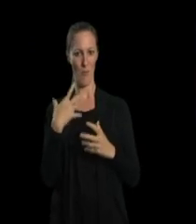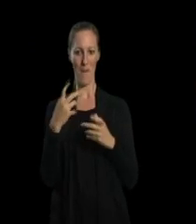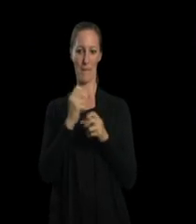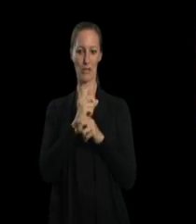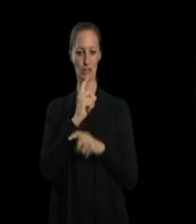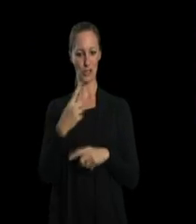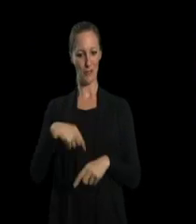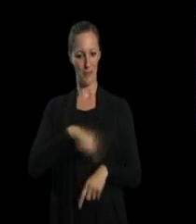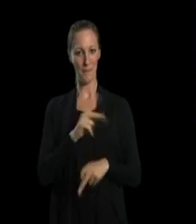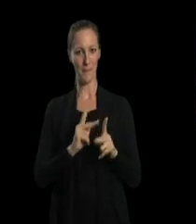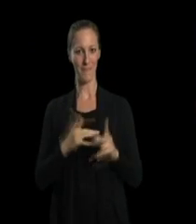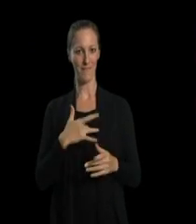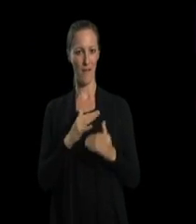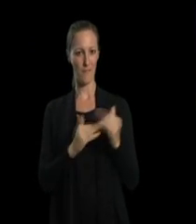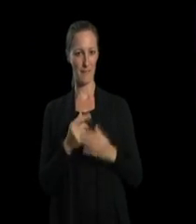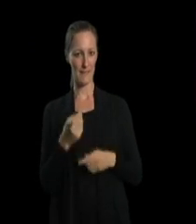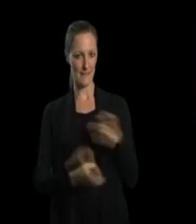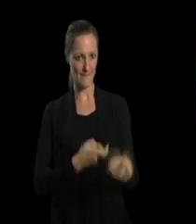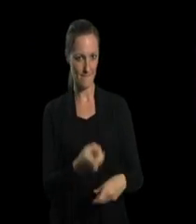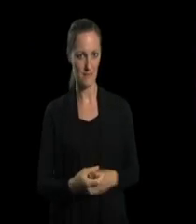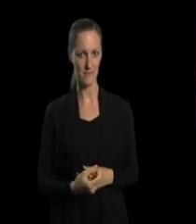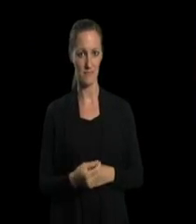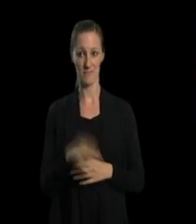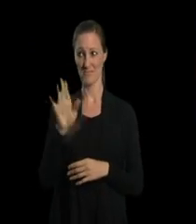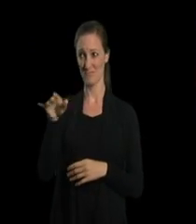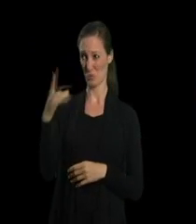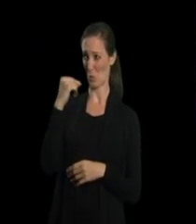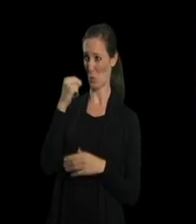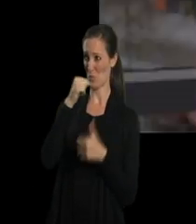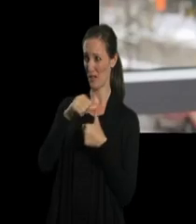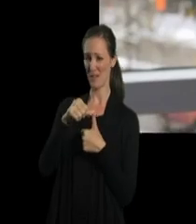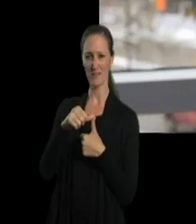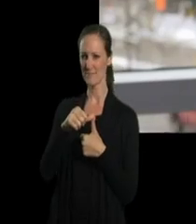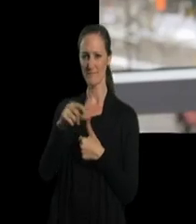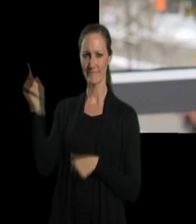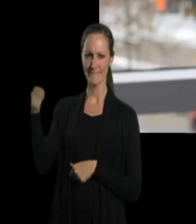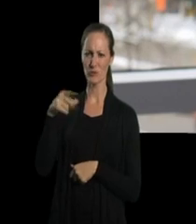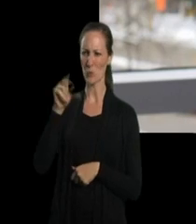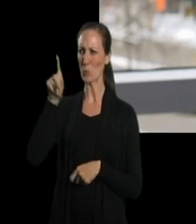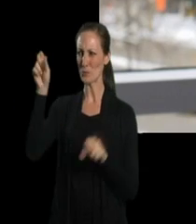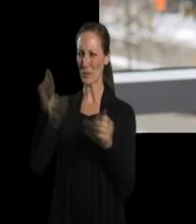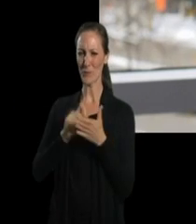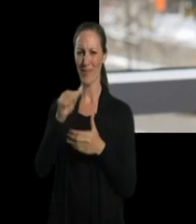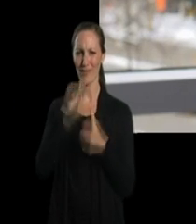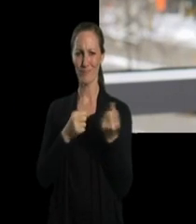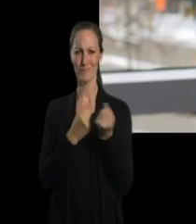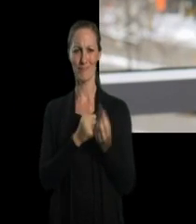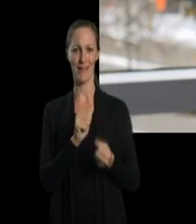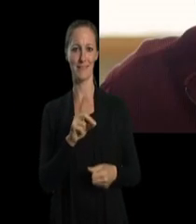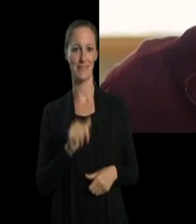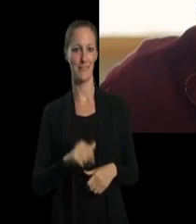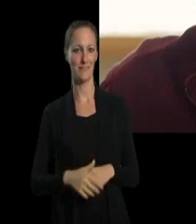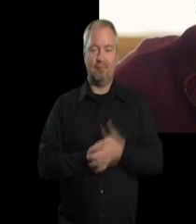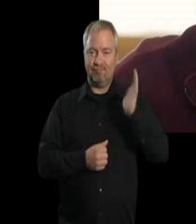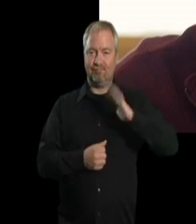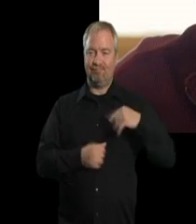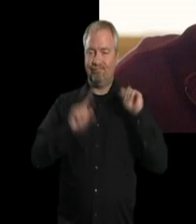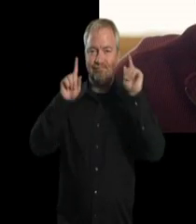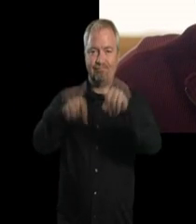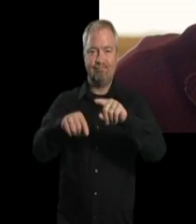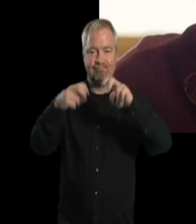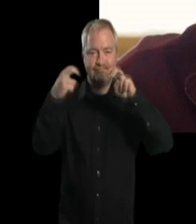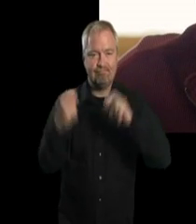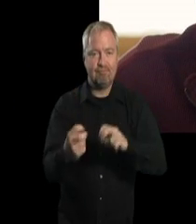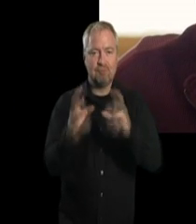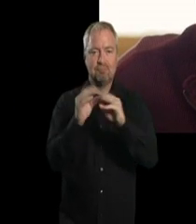feel comfortable giving us their money. I don't think I can write a letter of support. Oh no, you can. You can write that letter. We went down and